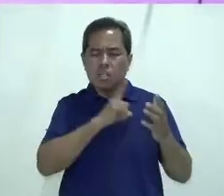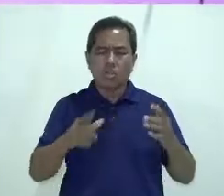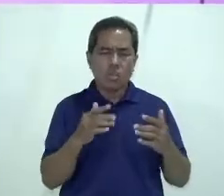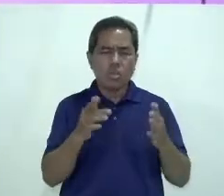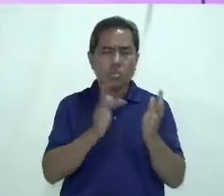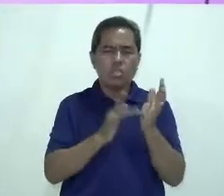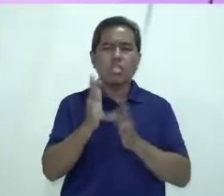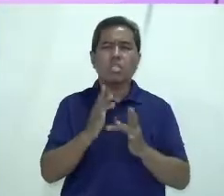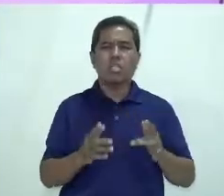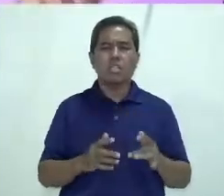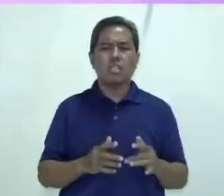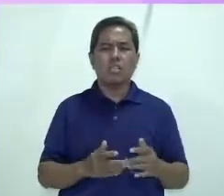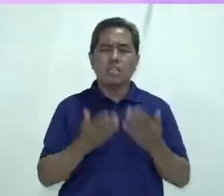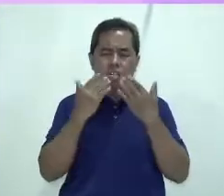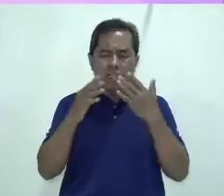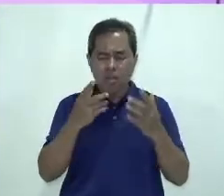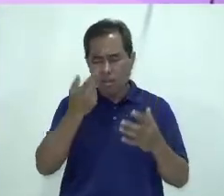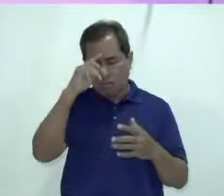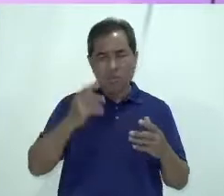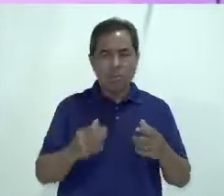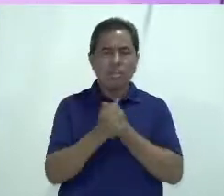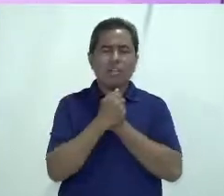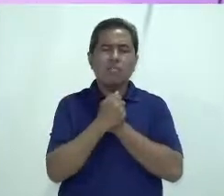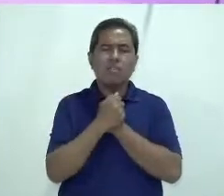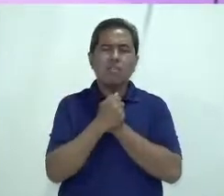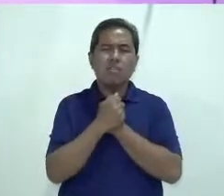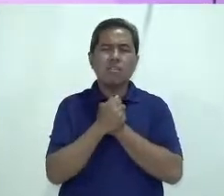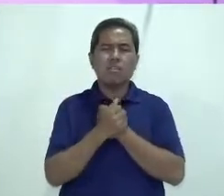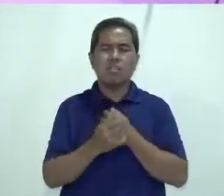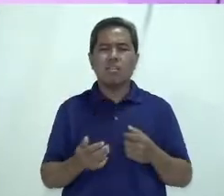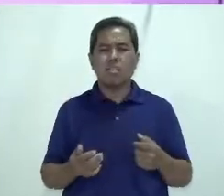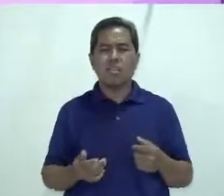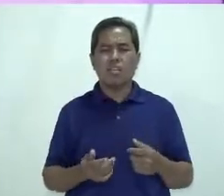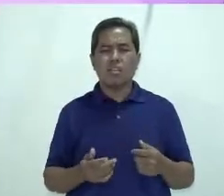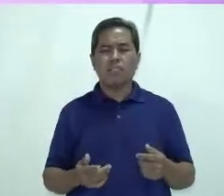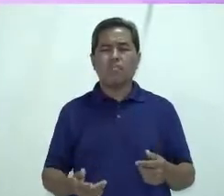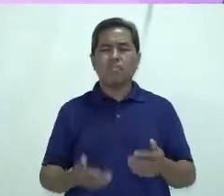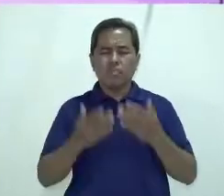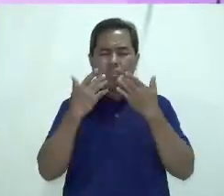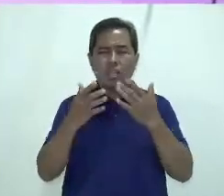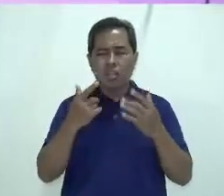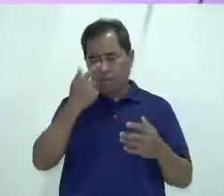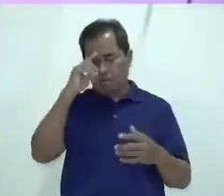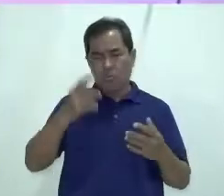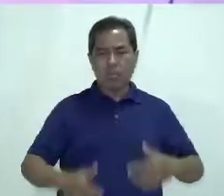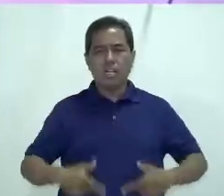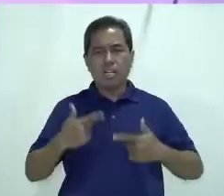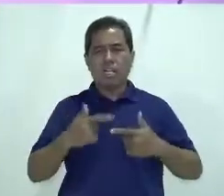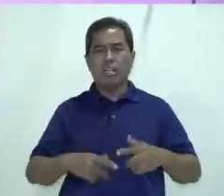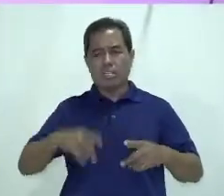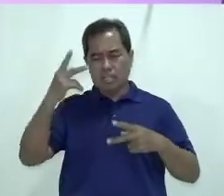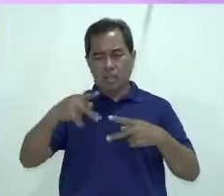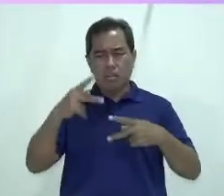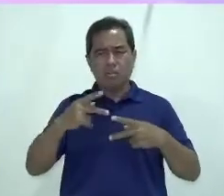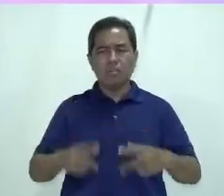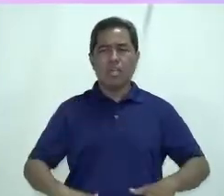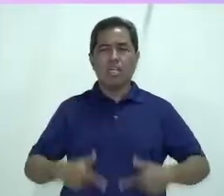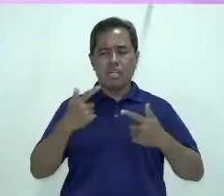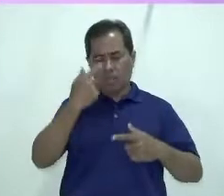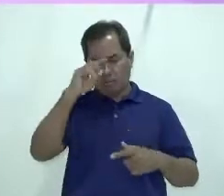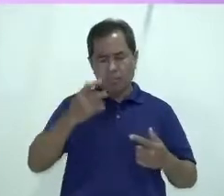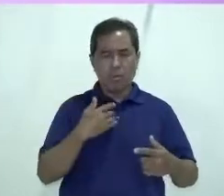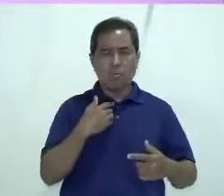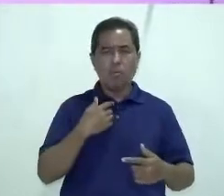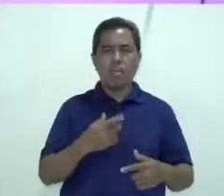Jesus, thank you for loving me. Thank you for living a perfect, sinless life for me. Thank